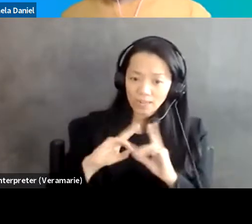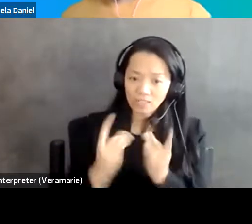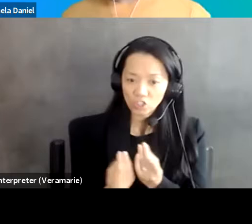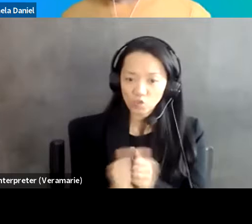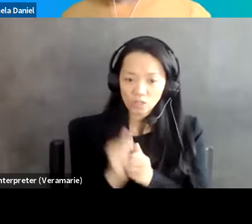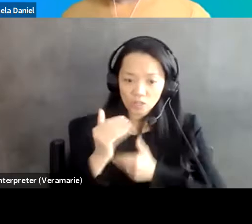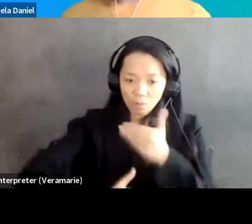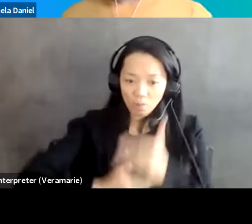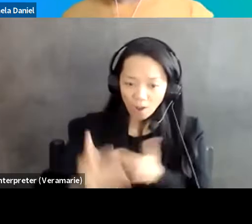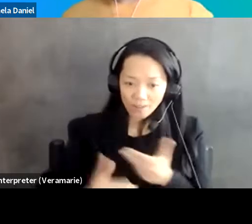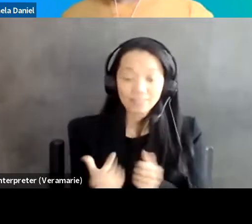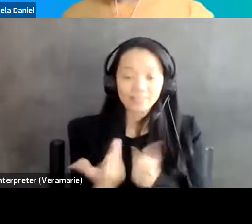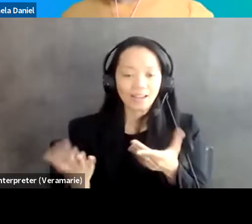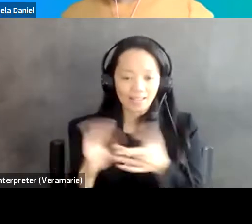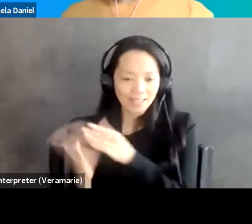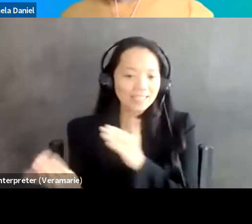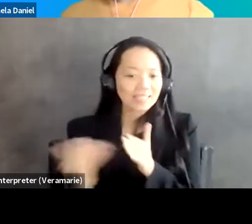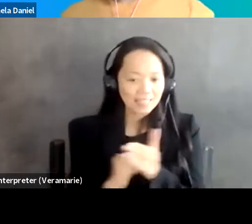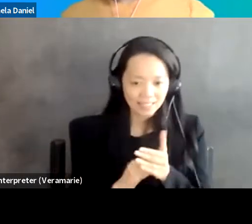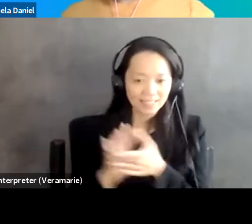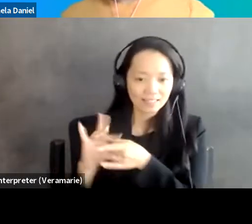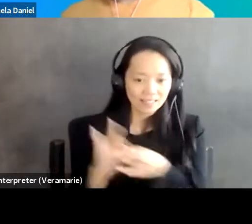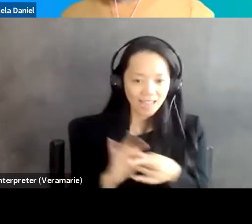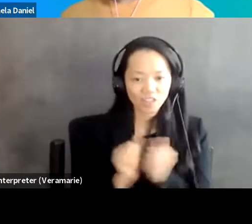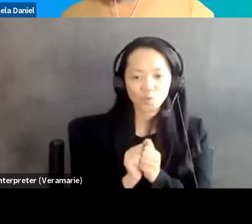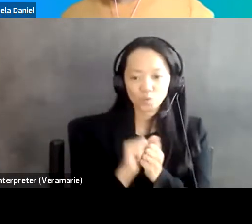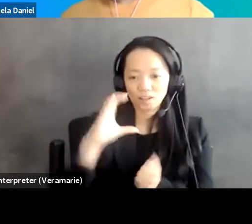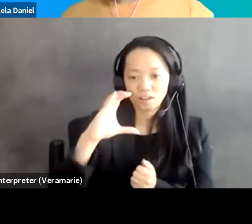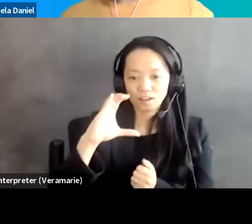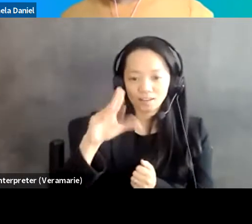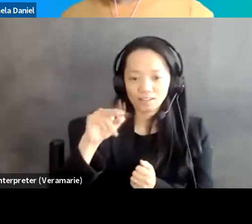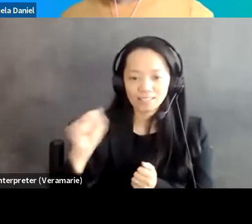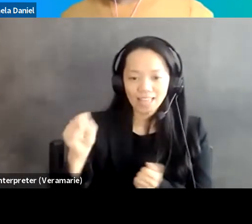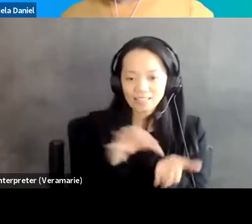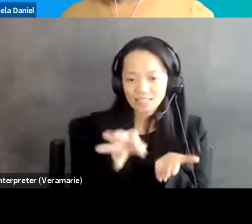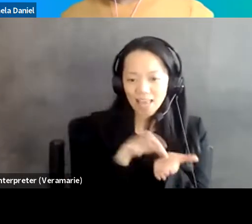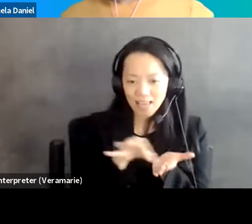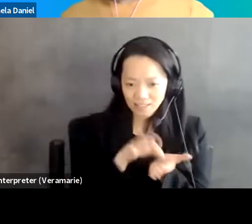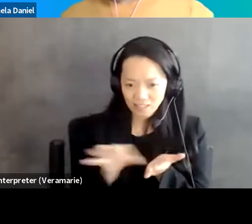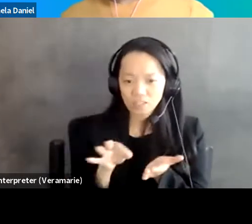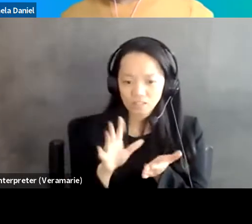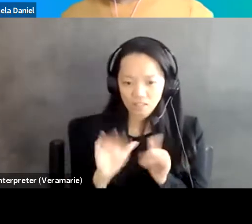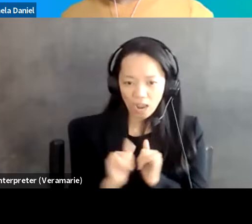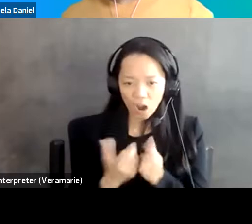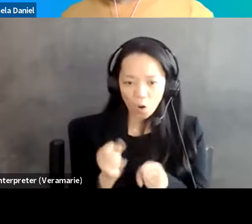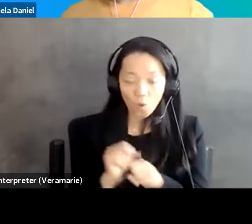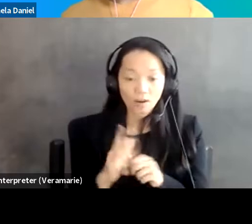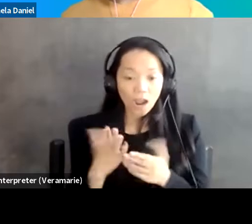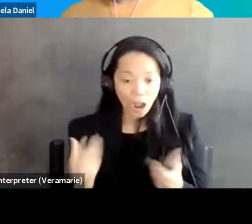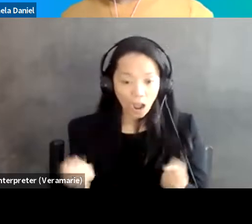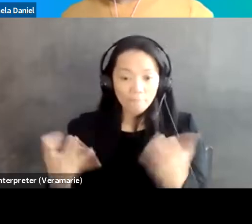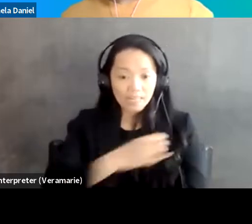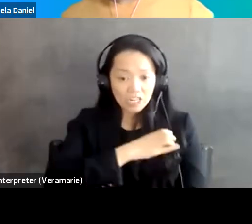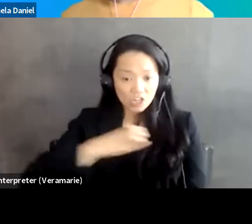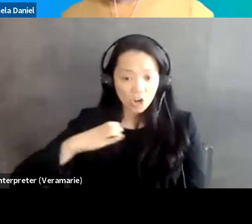to the census. Yep, we should know a definitive answer on how many congressional seats Illinois